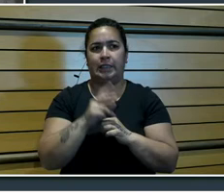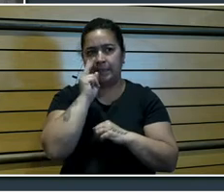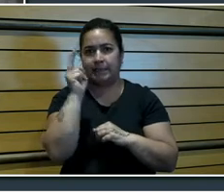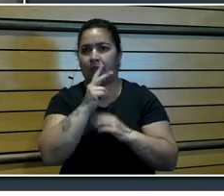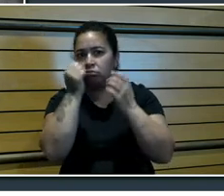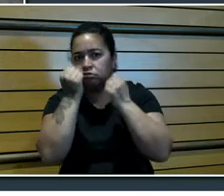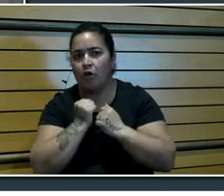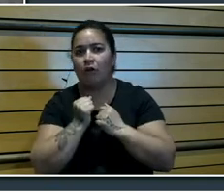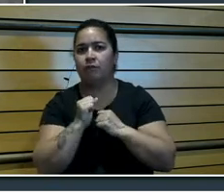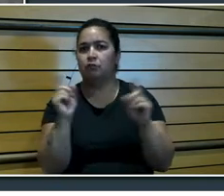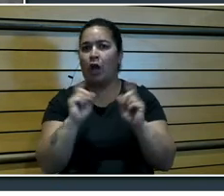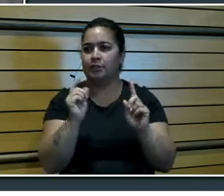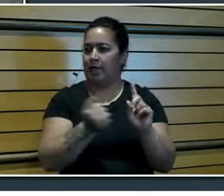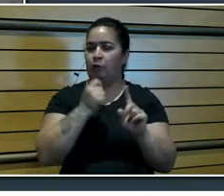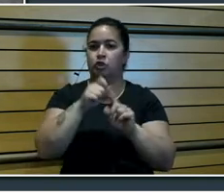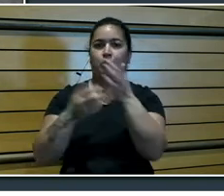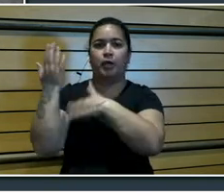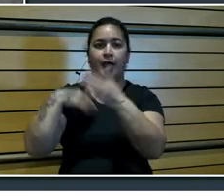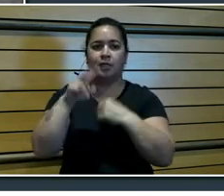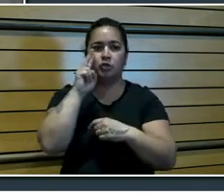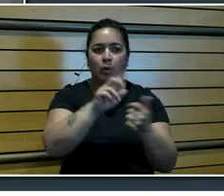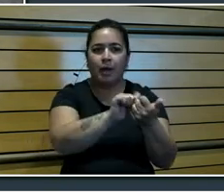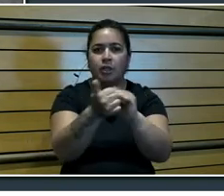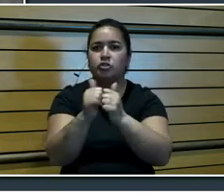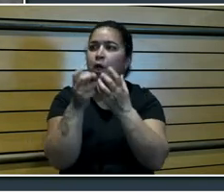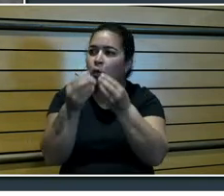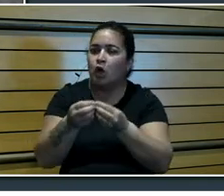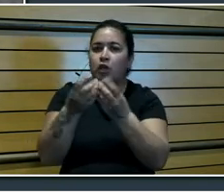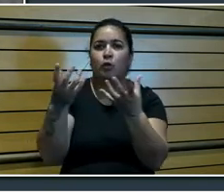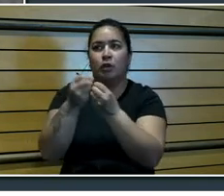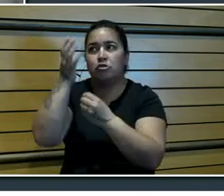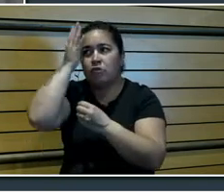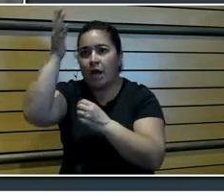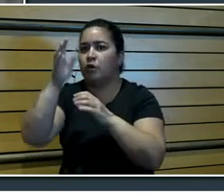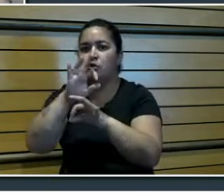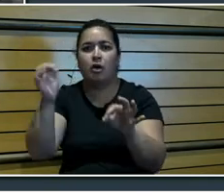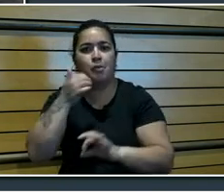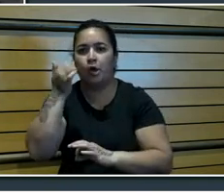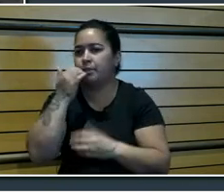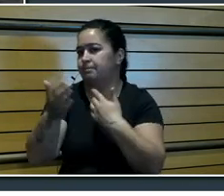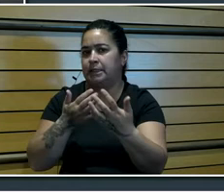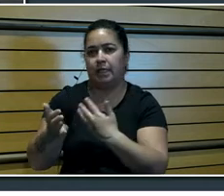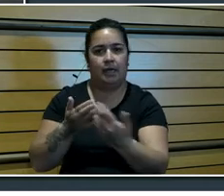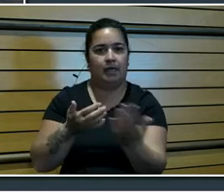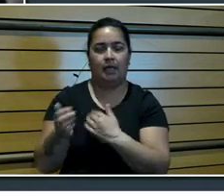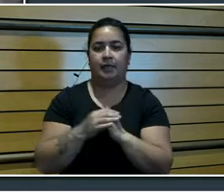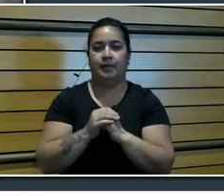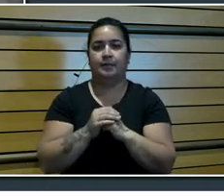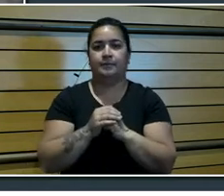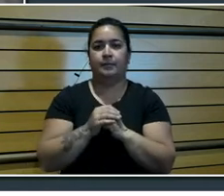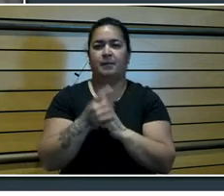that our tīpuna saw the advantages and benefits of working together with our non-Māori friends and communities. But